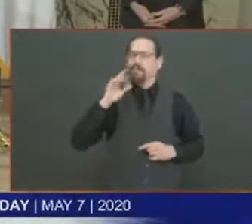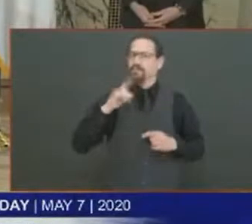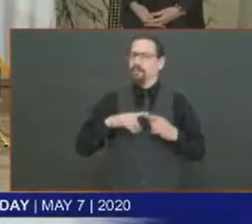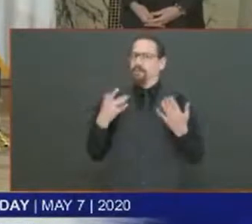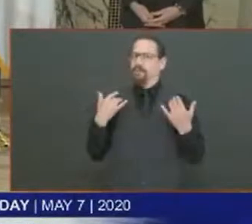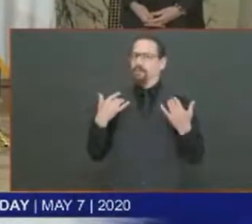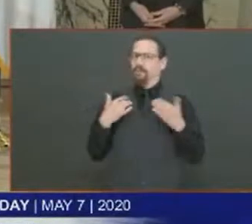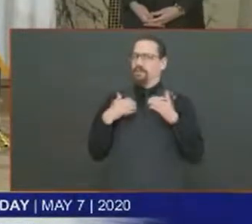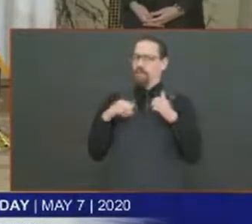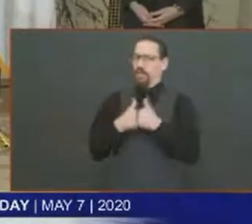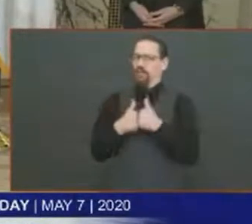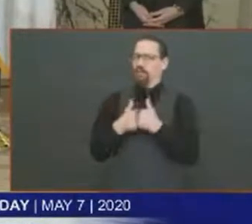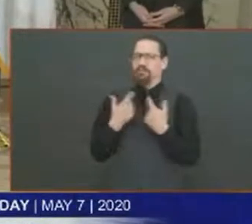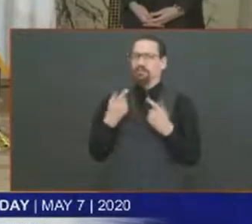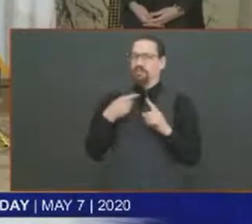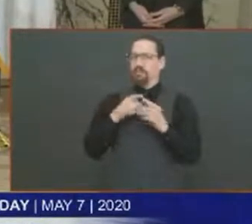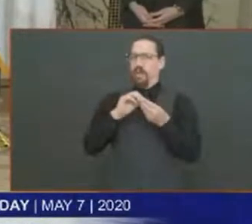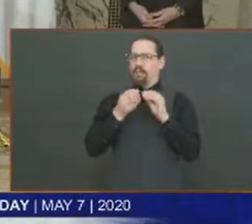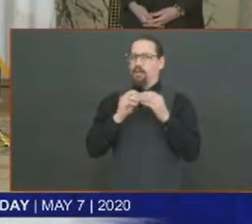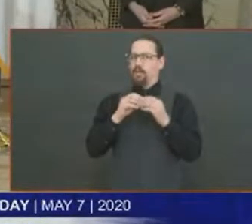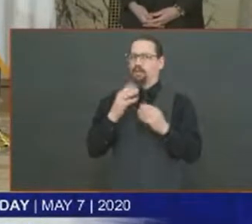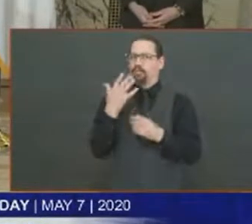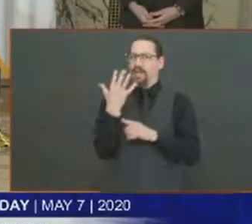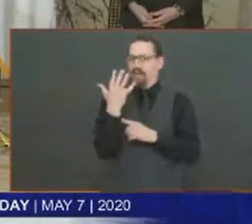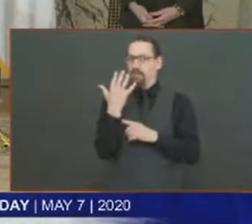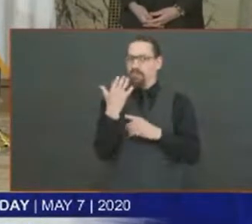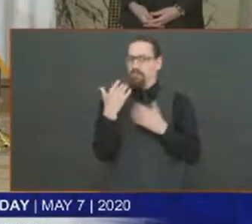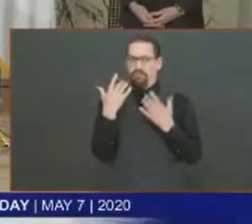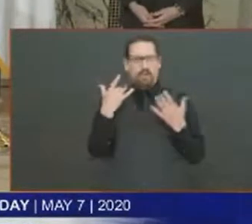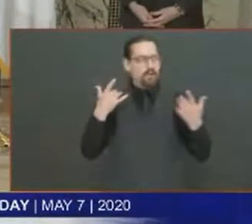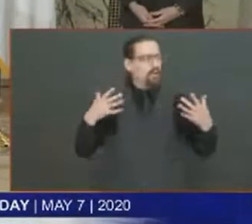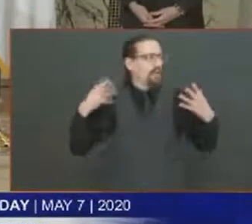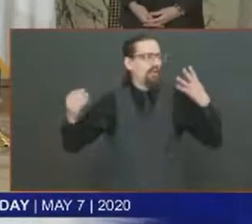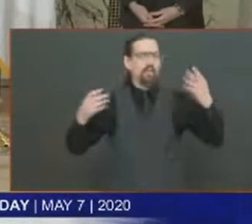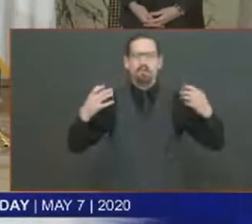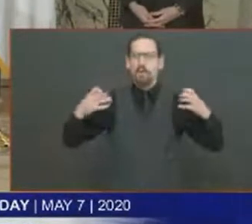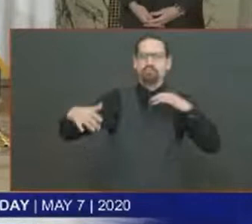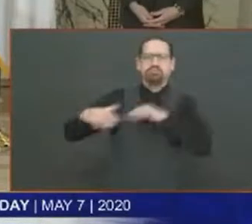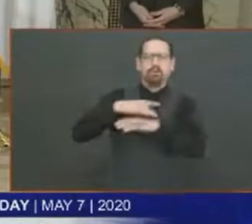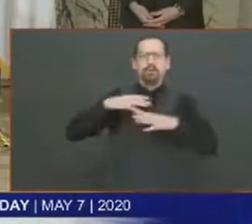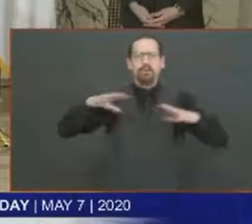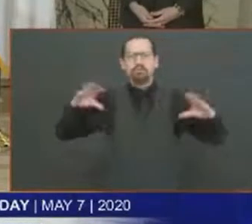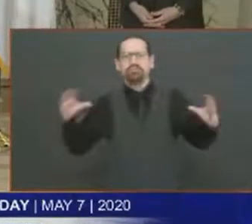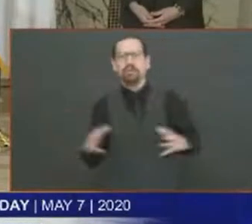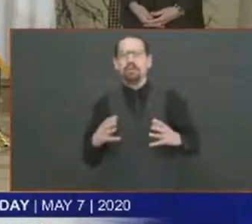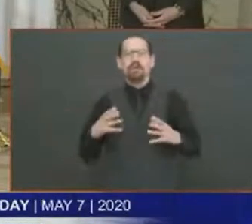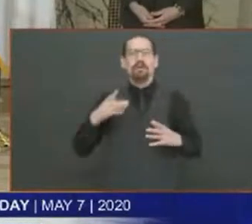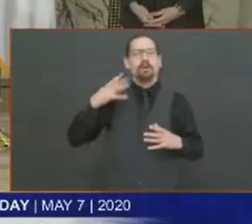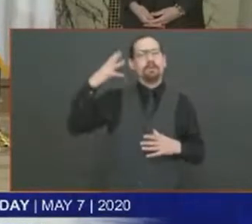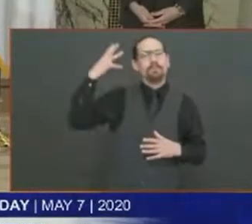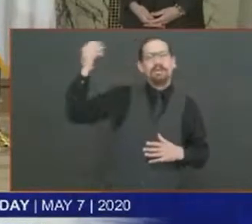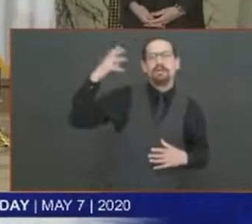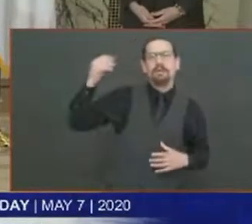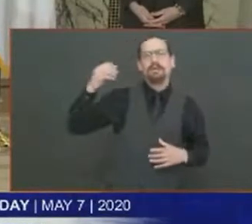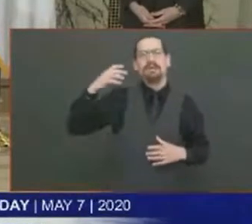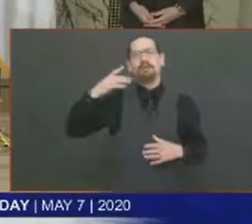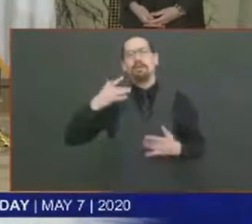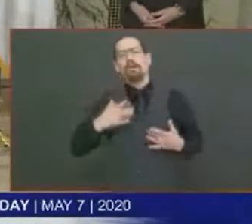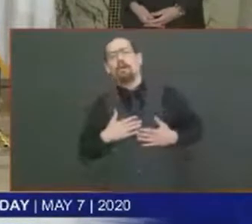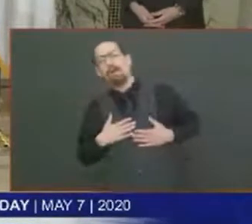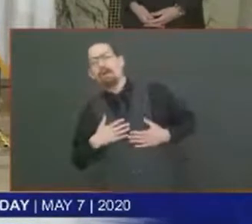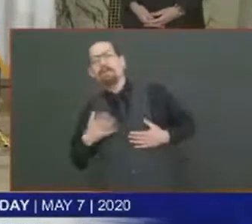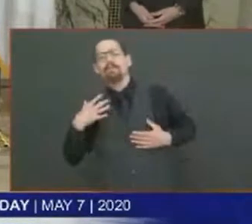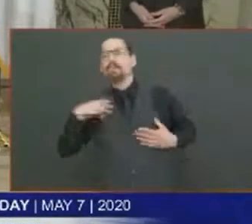gatherings. So they worry that on a beautiful day, you will very quickly see 10 or 15